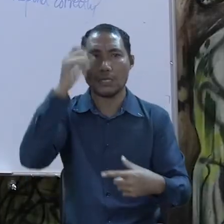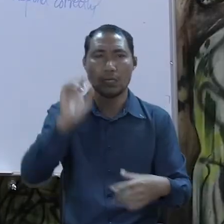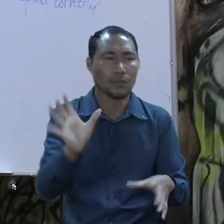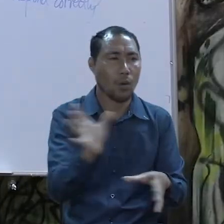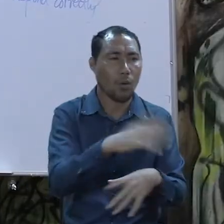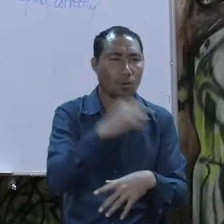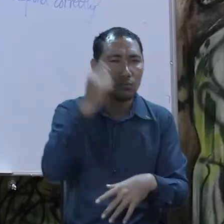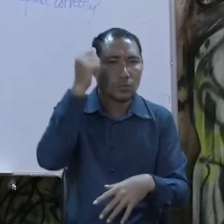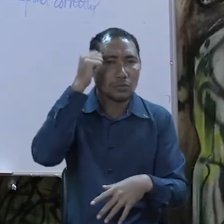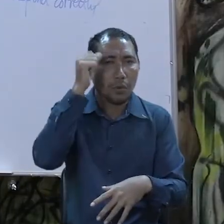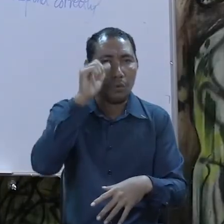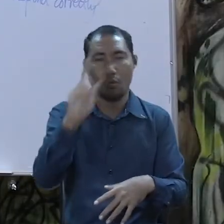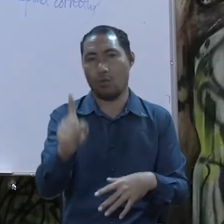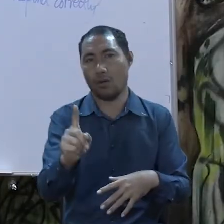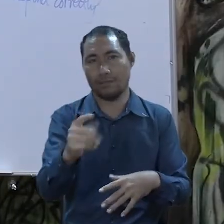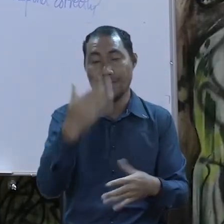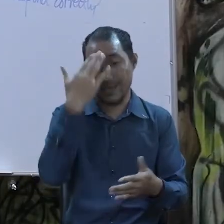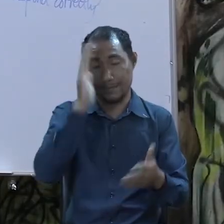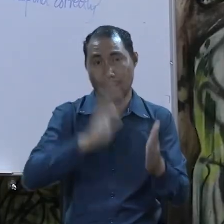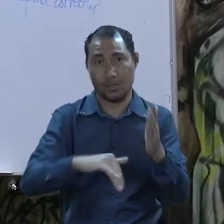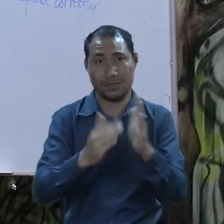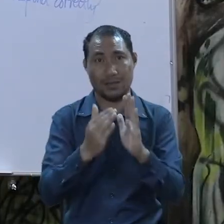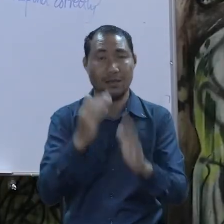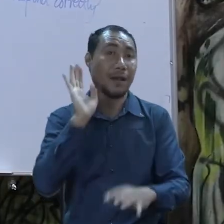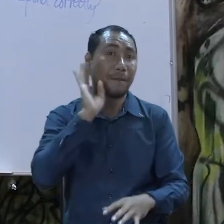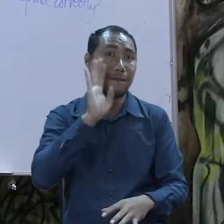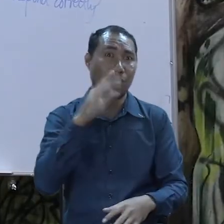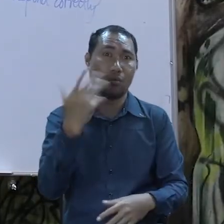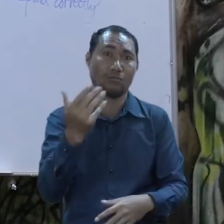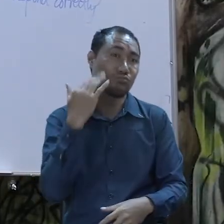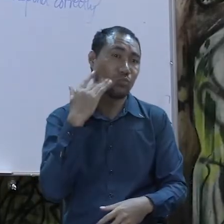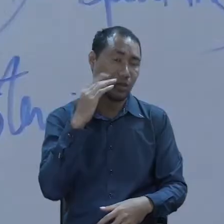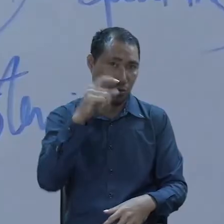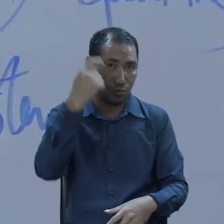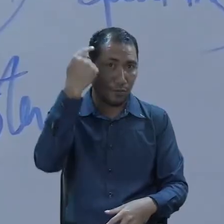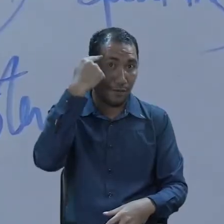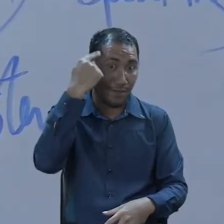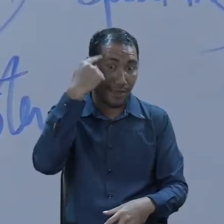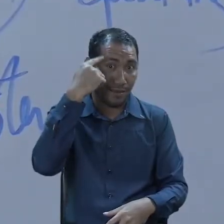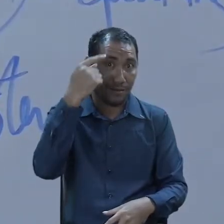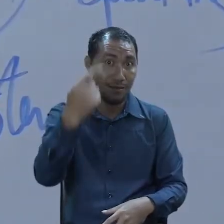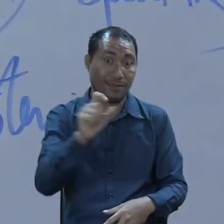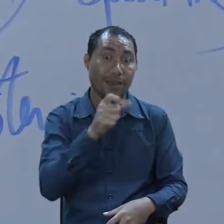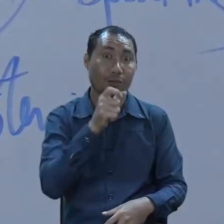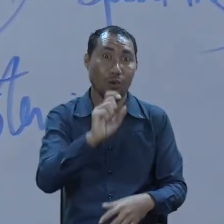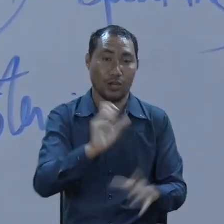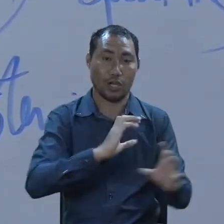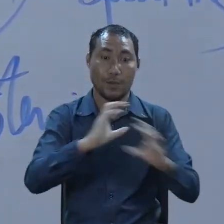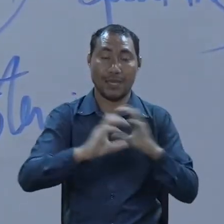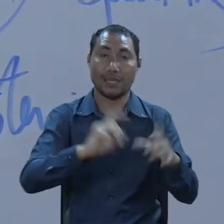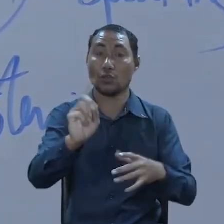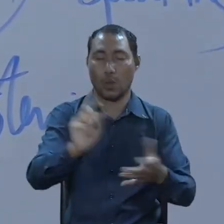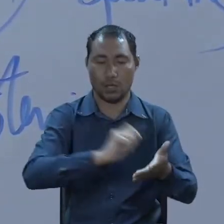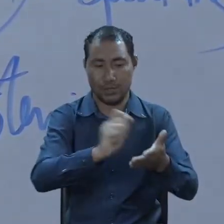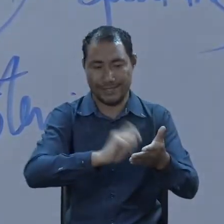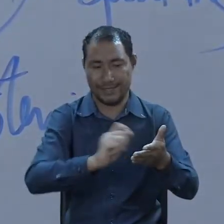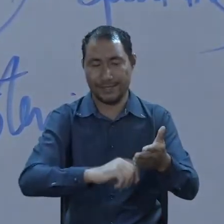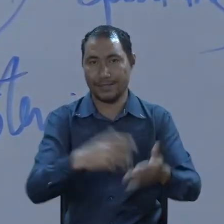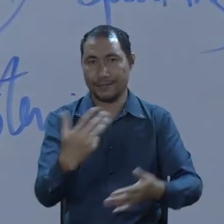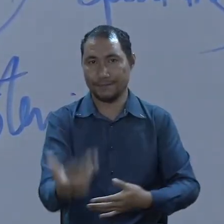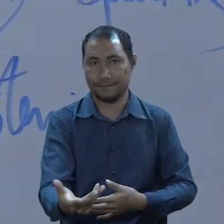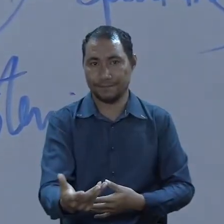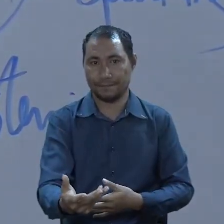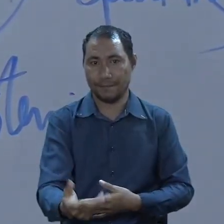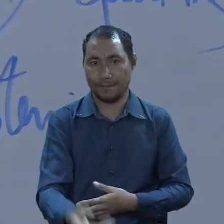ideas. Anything that you know or have experienced before, when you think about the word communication,